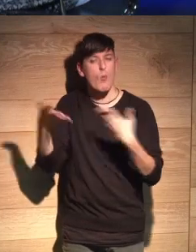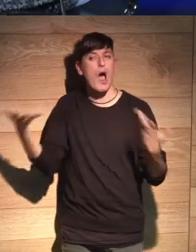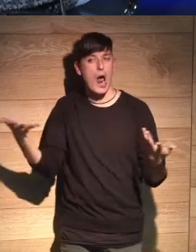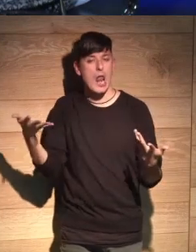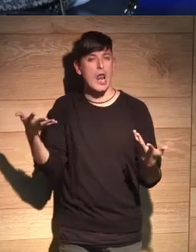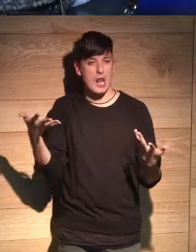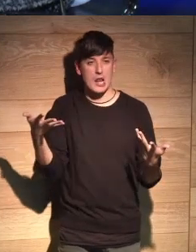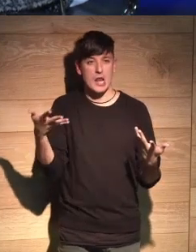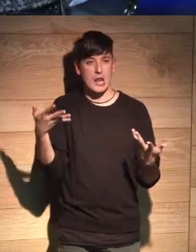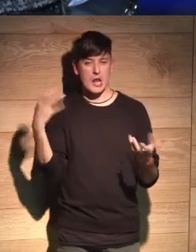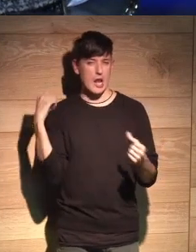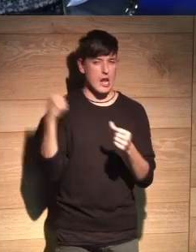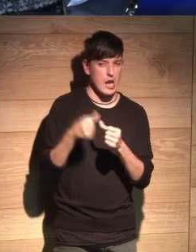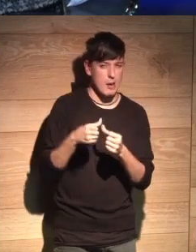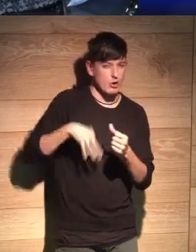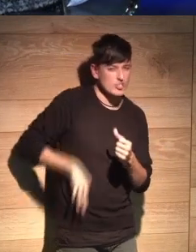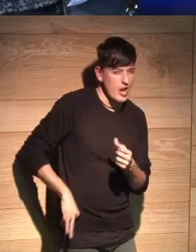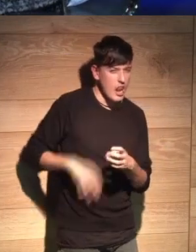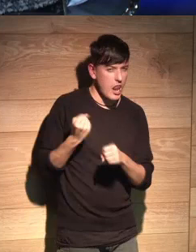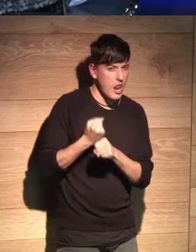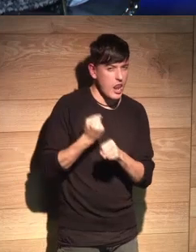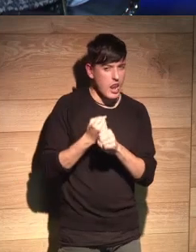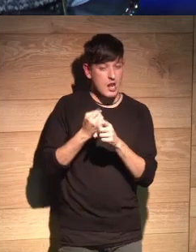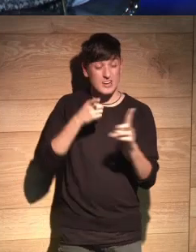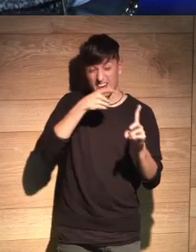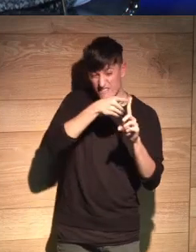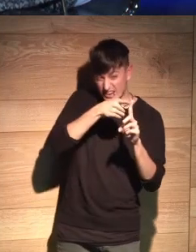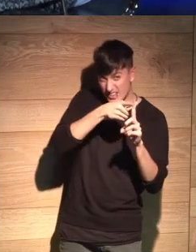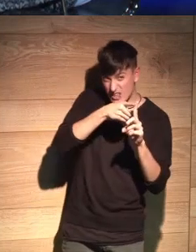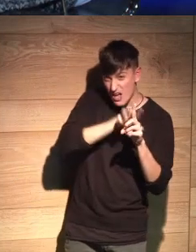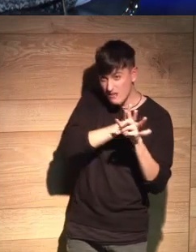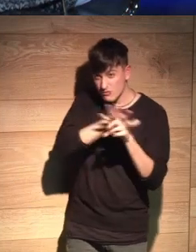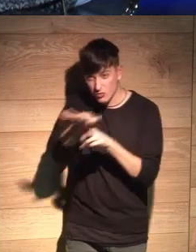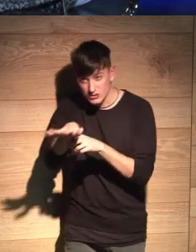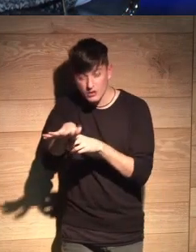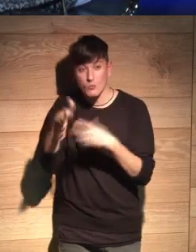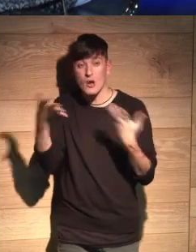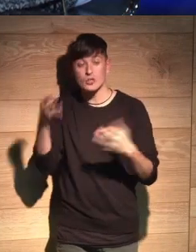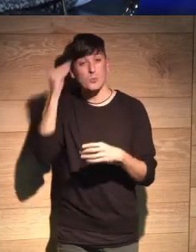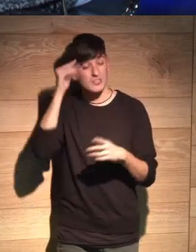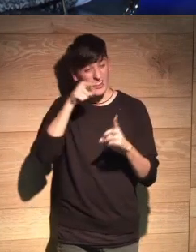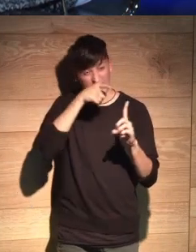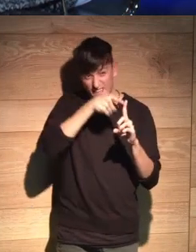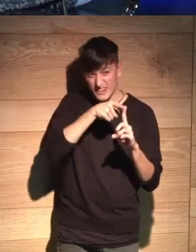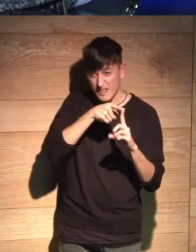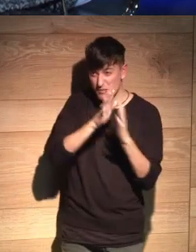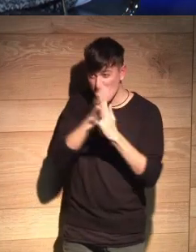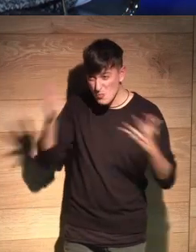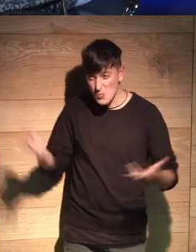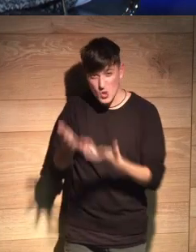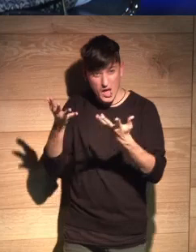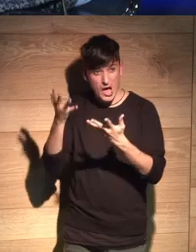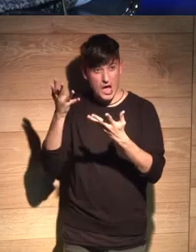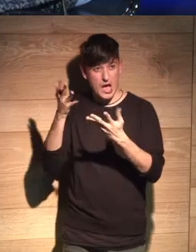hospital were important for you during the development of your professional career? And do you think that those examples motivated